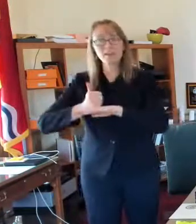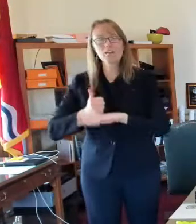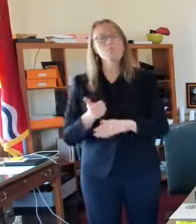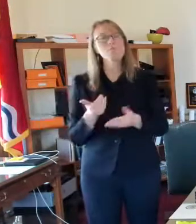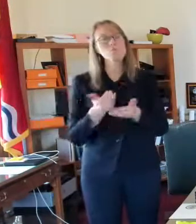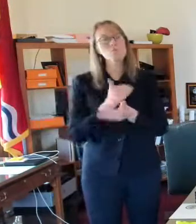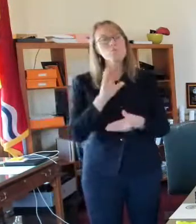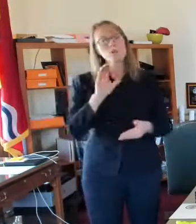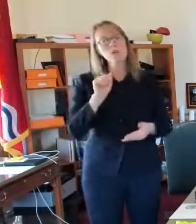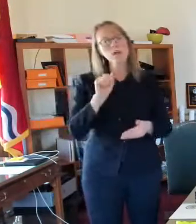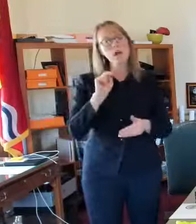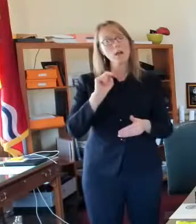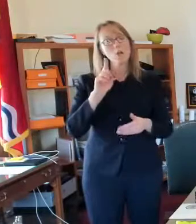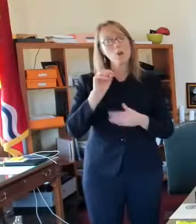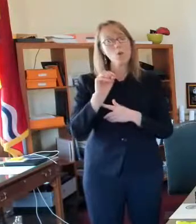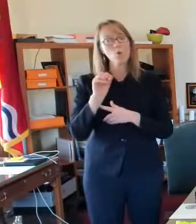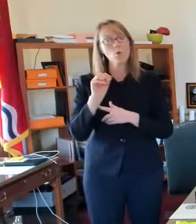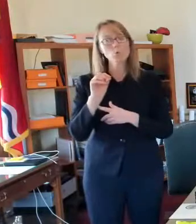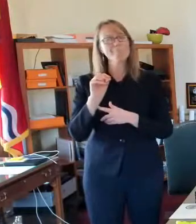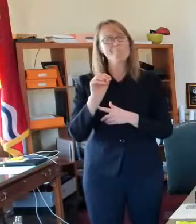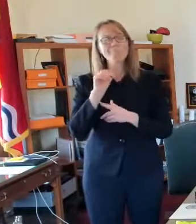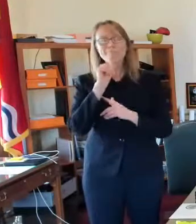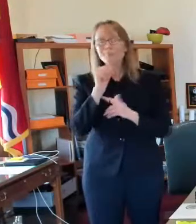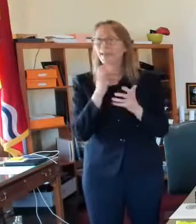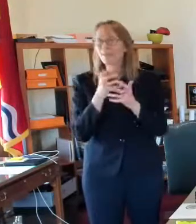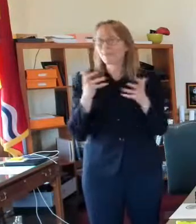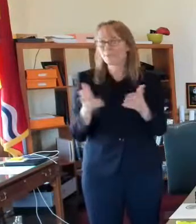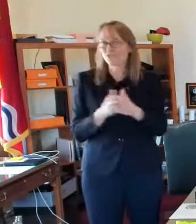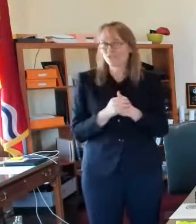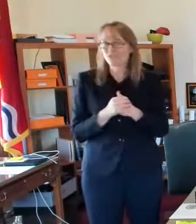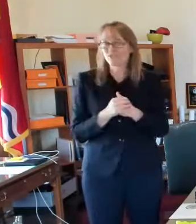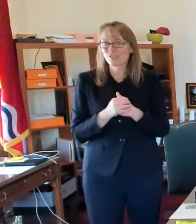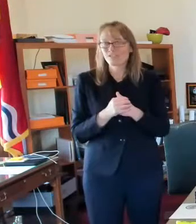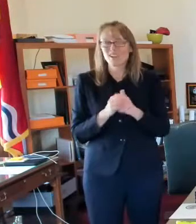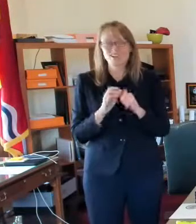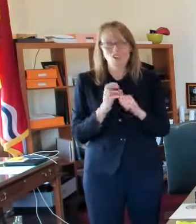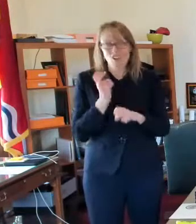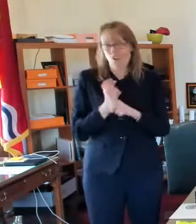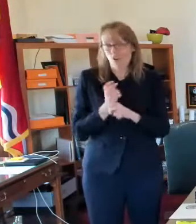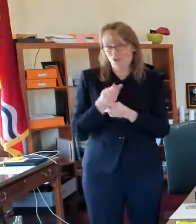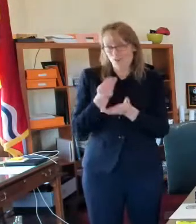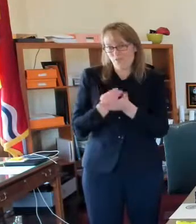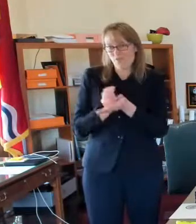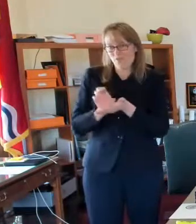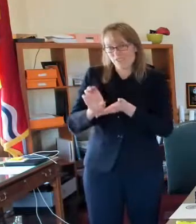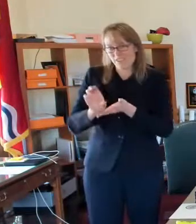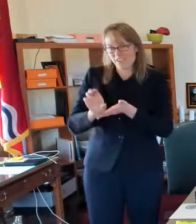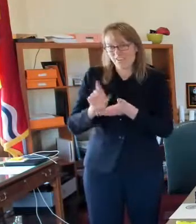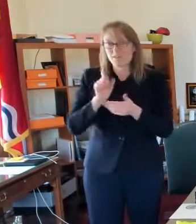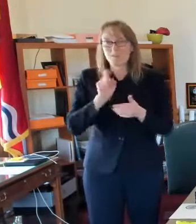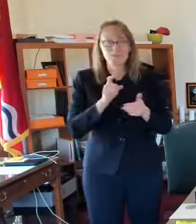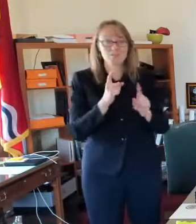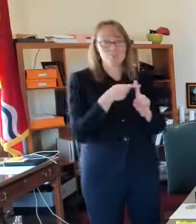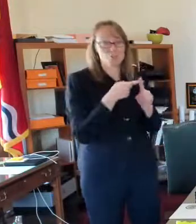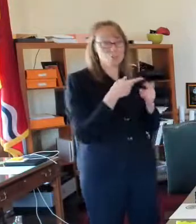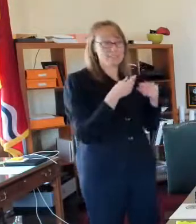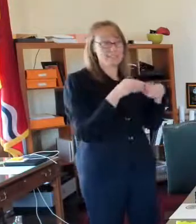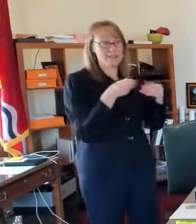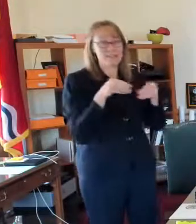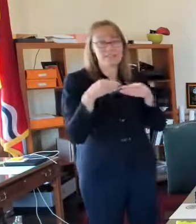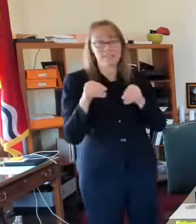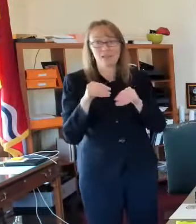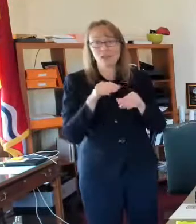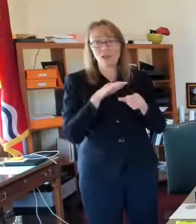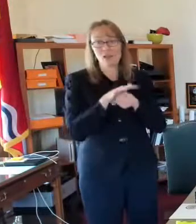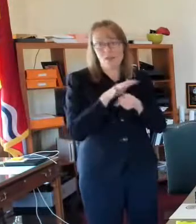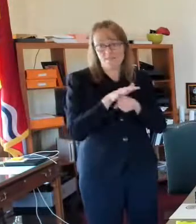can't finance a condo project very easily. You got to have a lot of units pre-sold in order for somebody to loan you the money